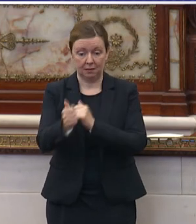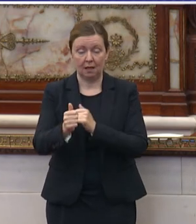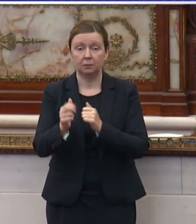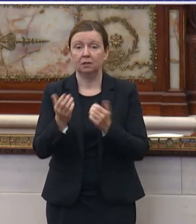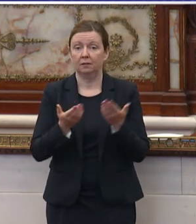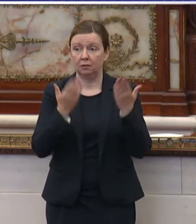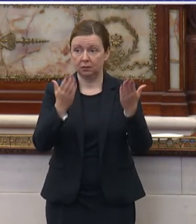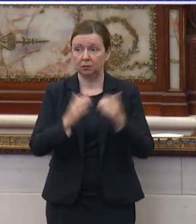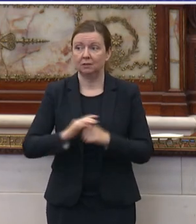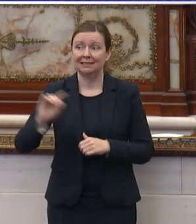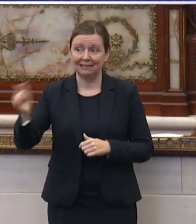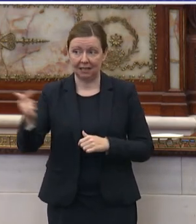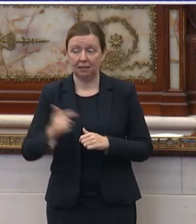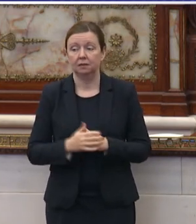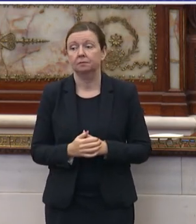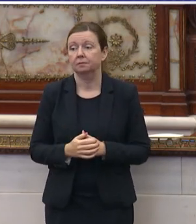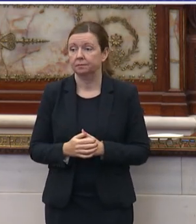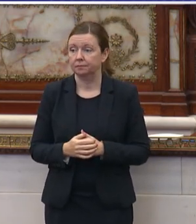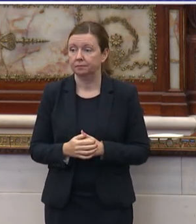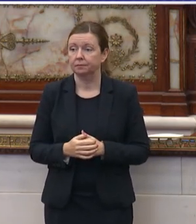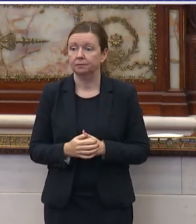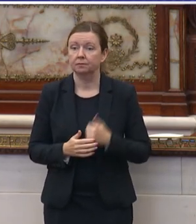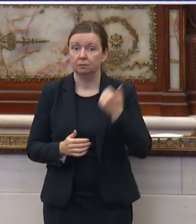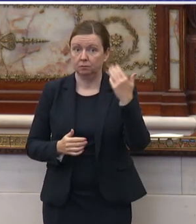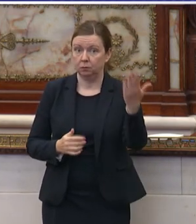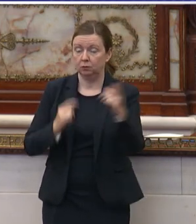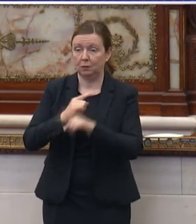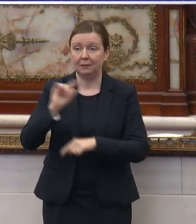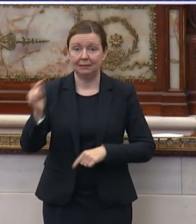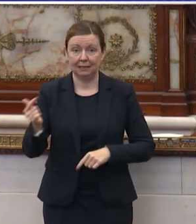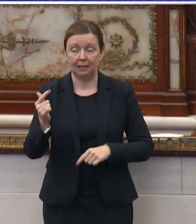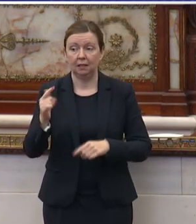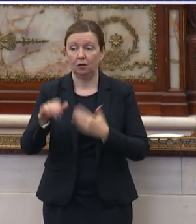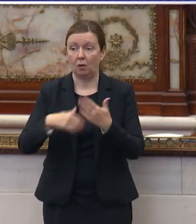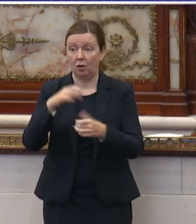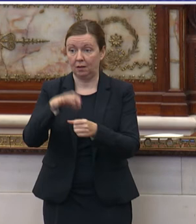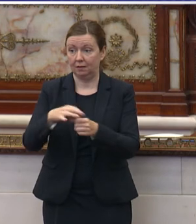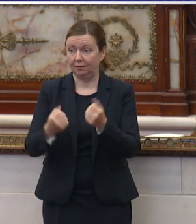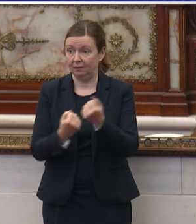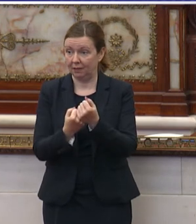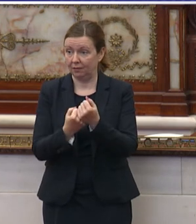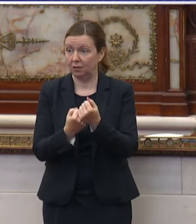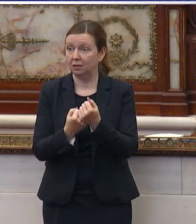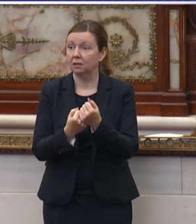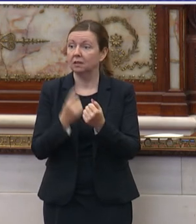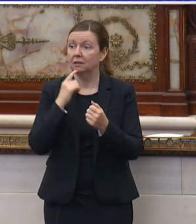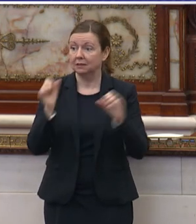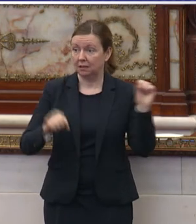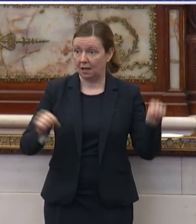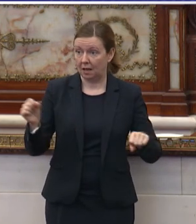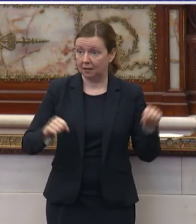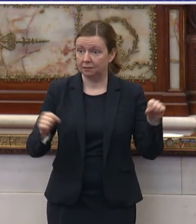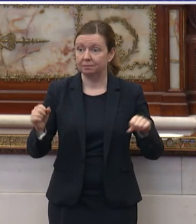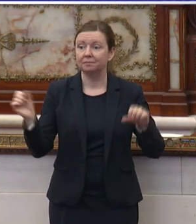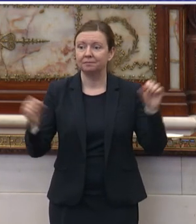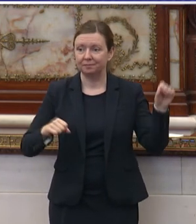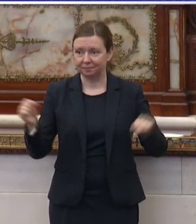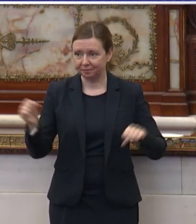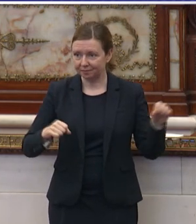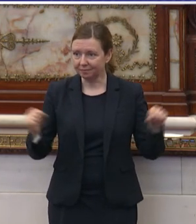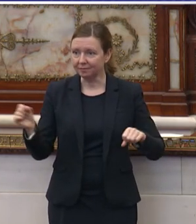resolution. Second. It's been moved and properly second. All in favor, indicate by saying aye.